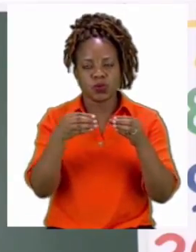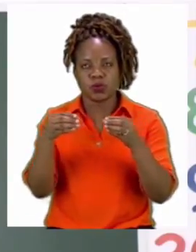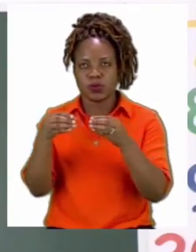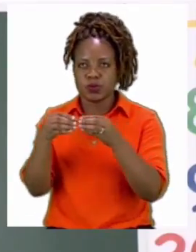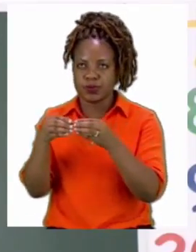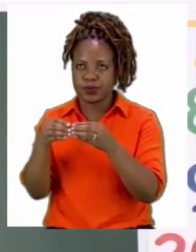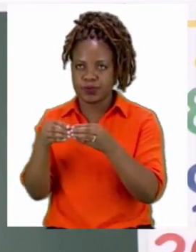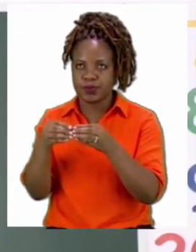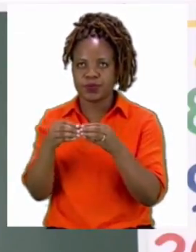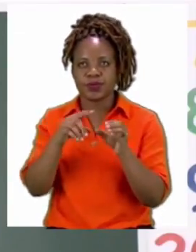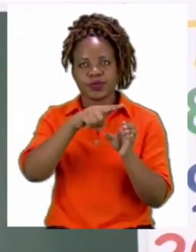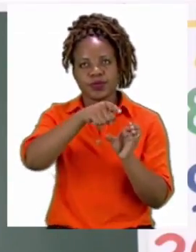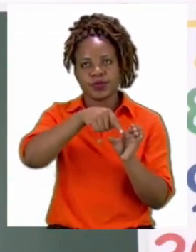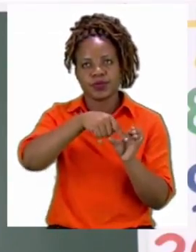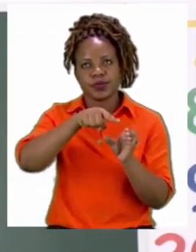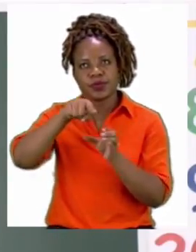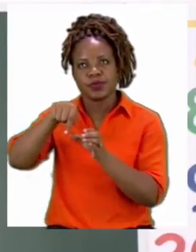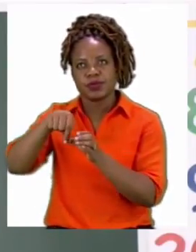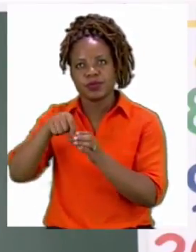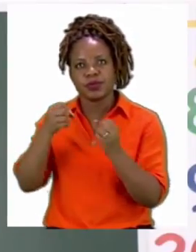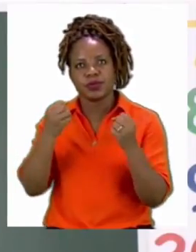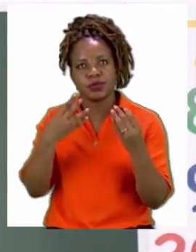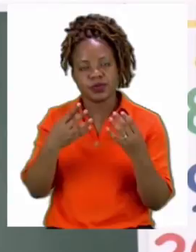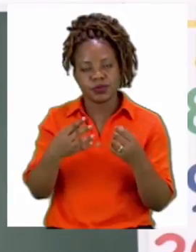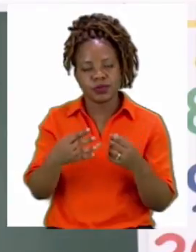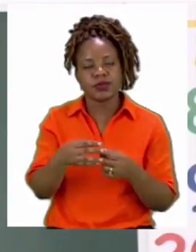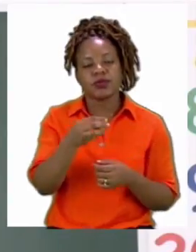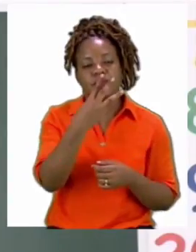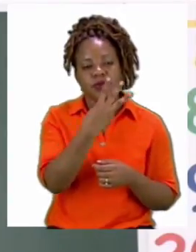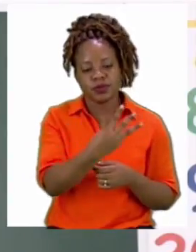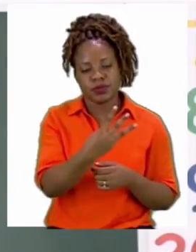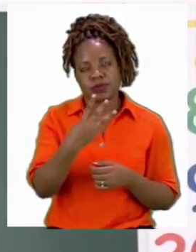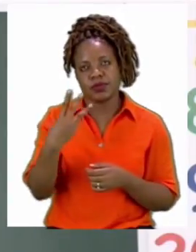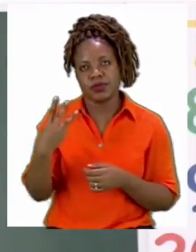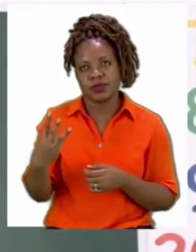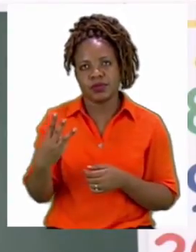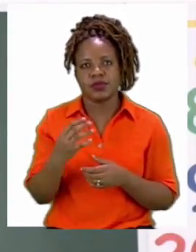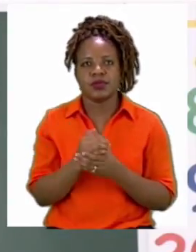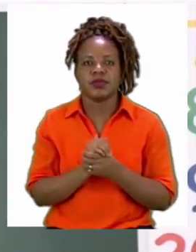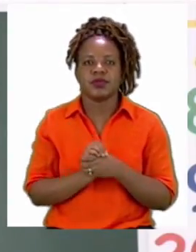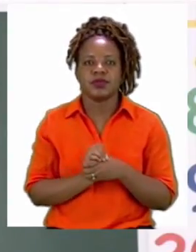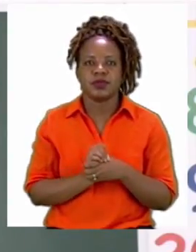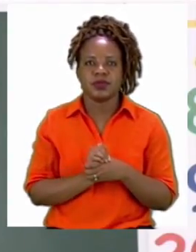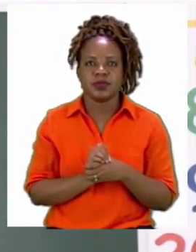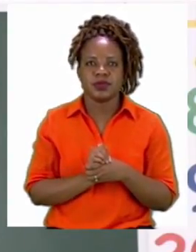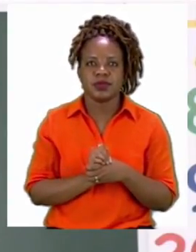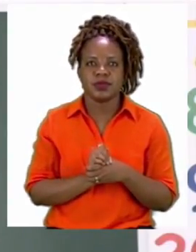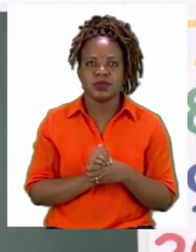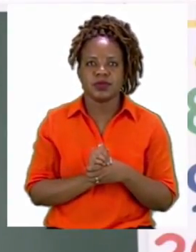in each set, there are how many things? 3. 1, 2,